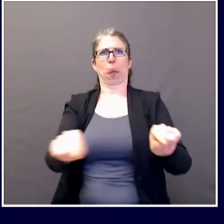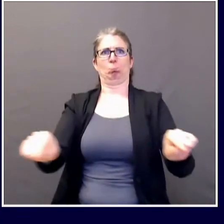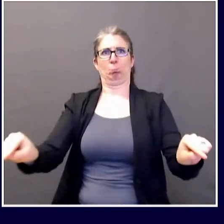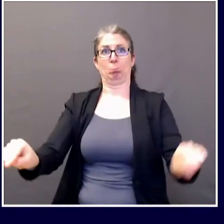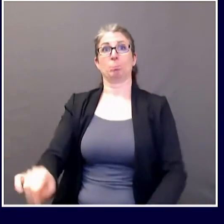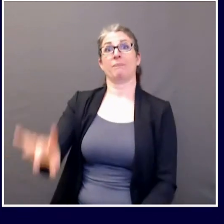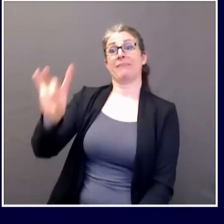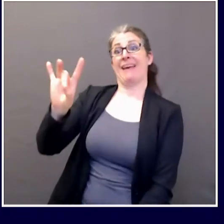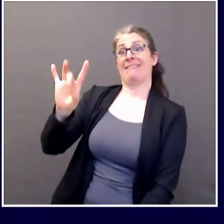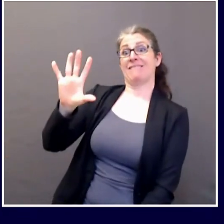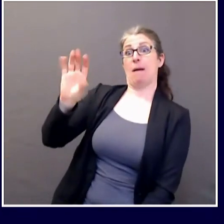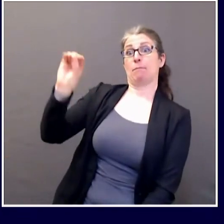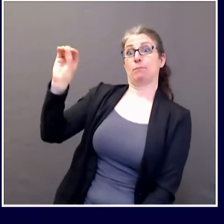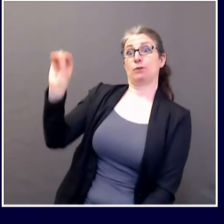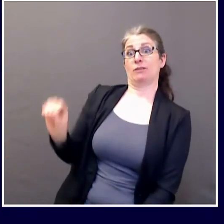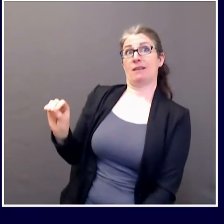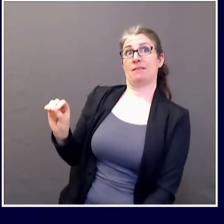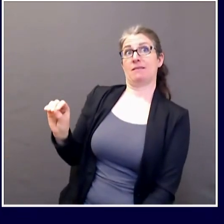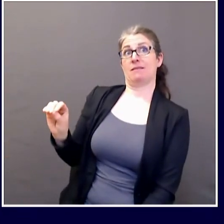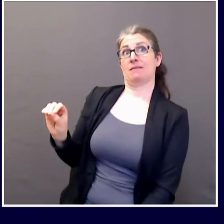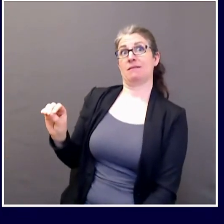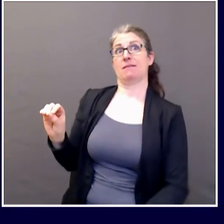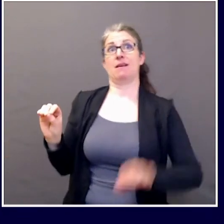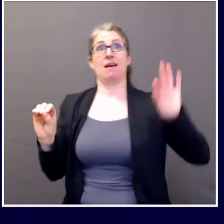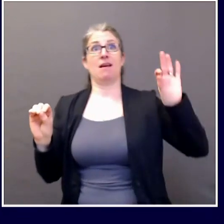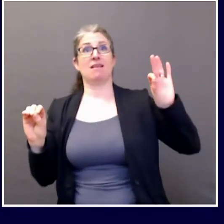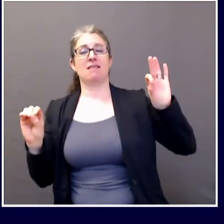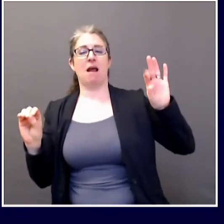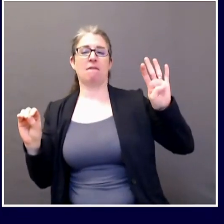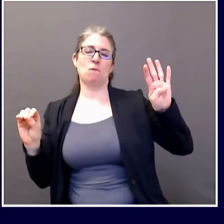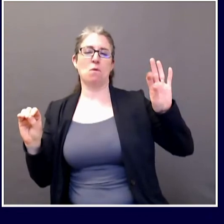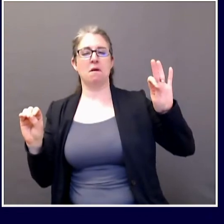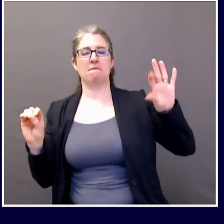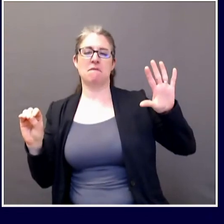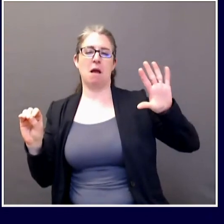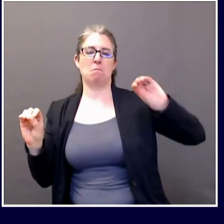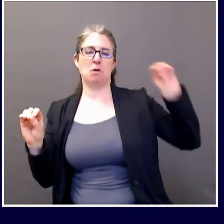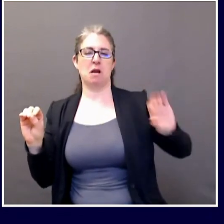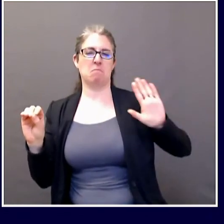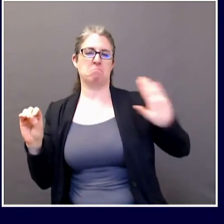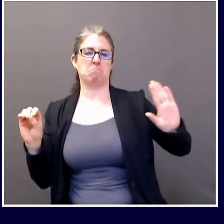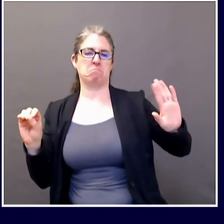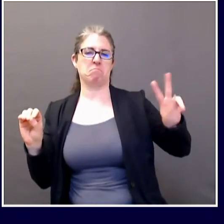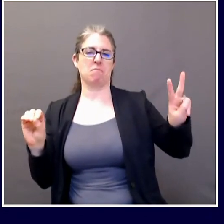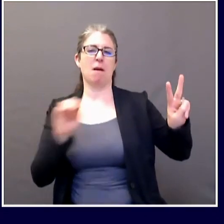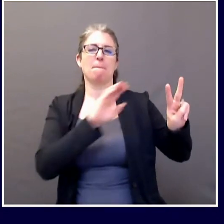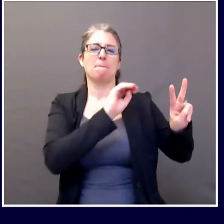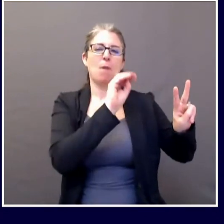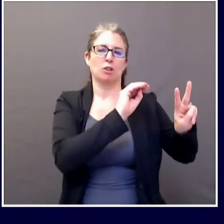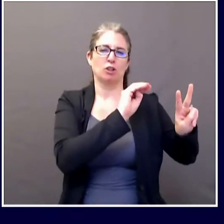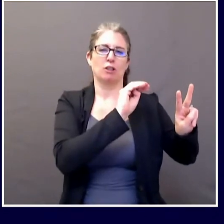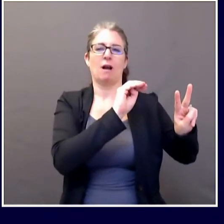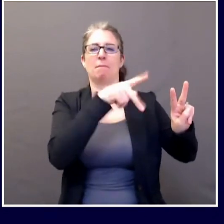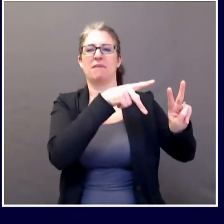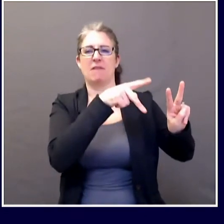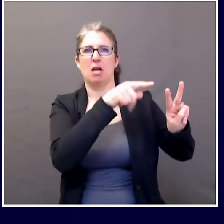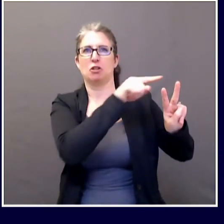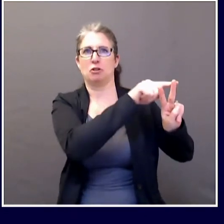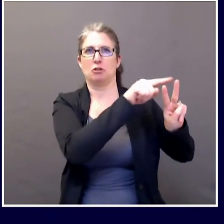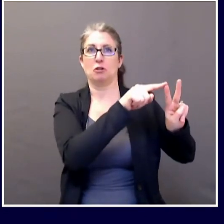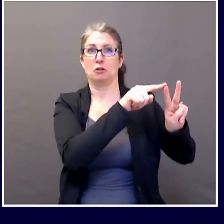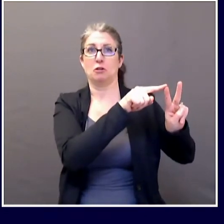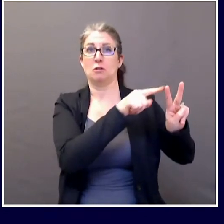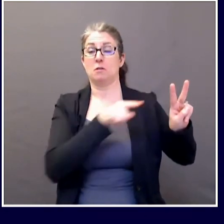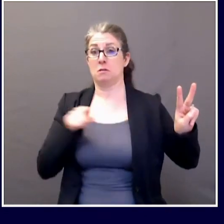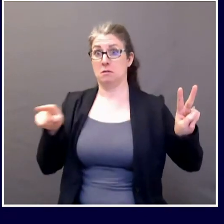different from the 94 or 95% that you may have seen associated with the Pfizer or Moderna